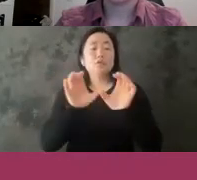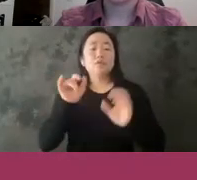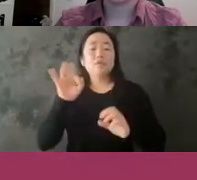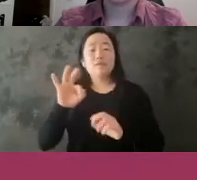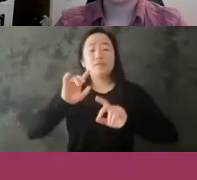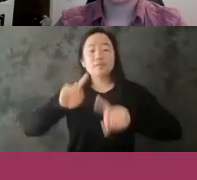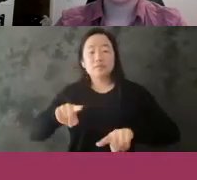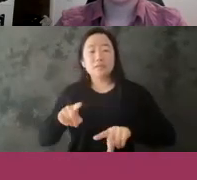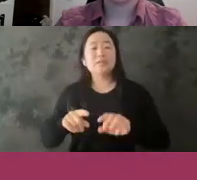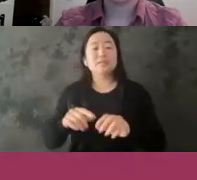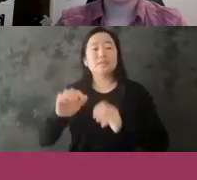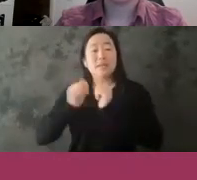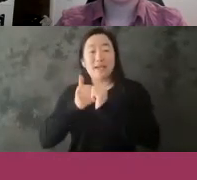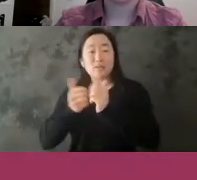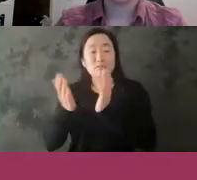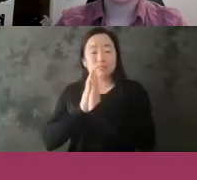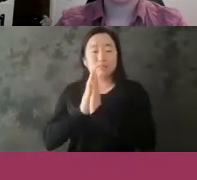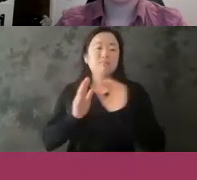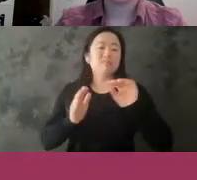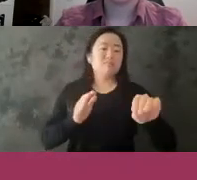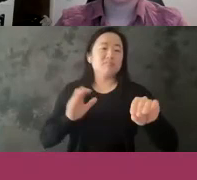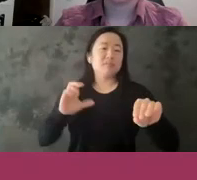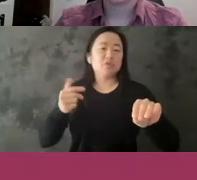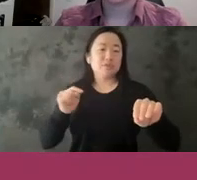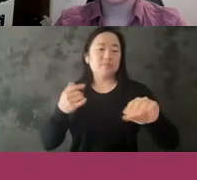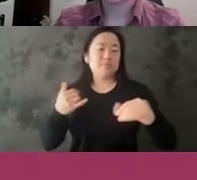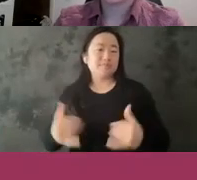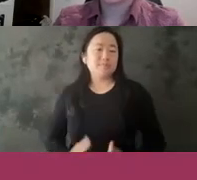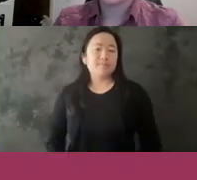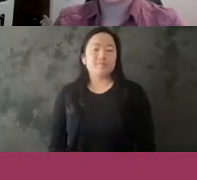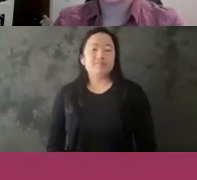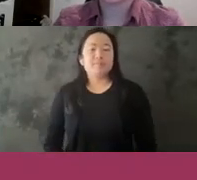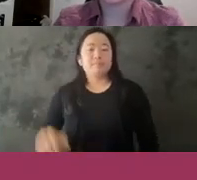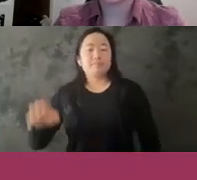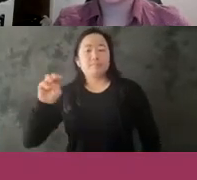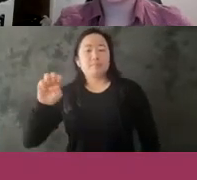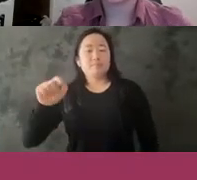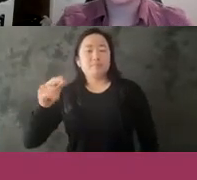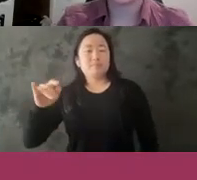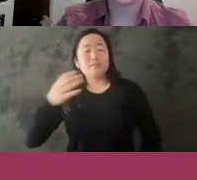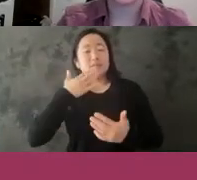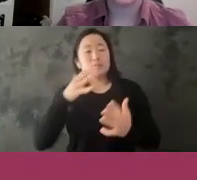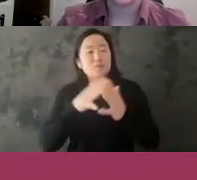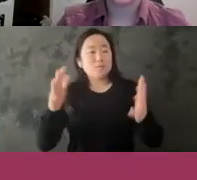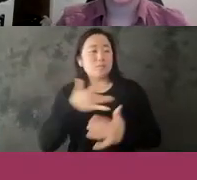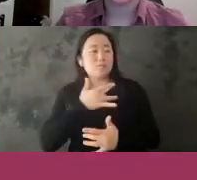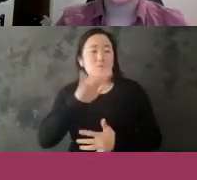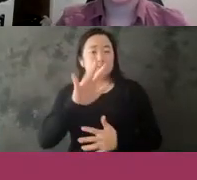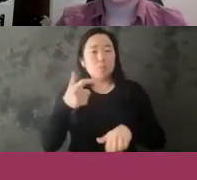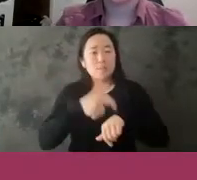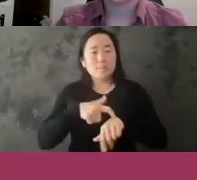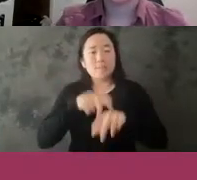request that in the chat here too. Thank you so much, everyone. Really appreciate your time today.